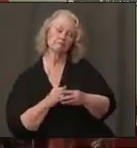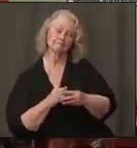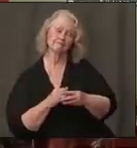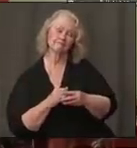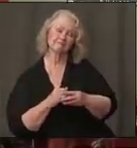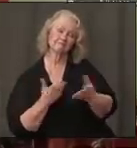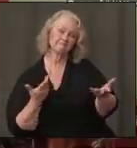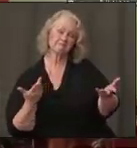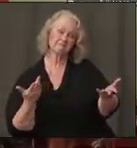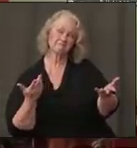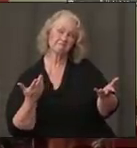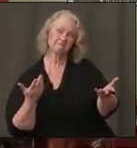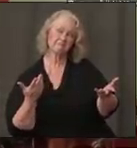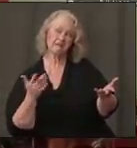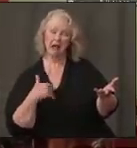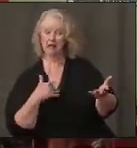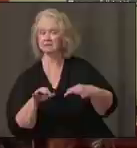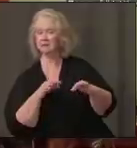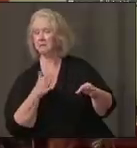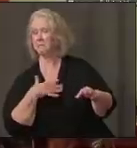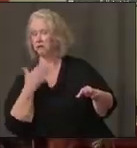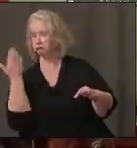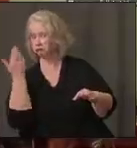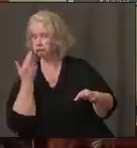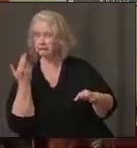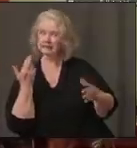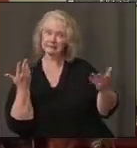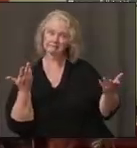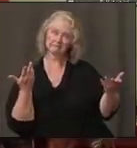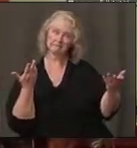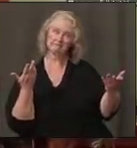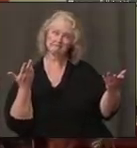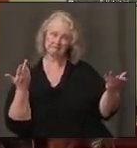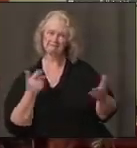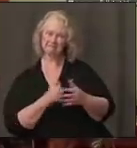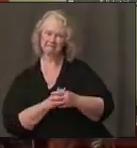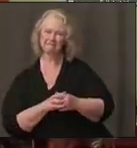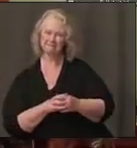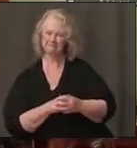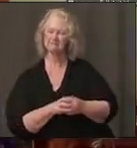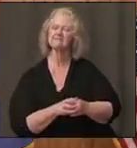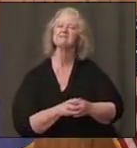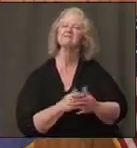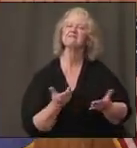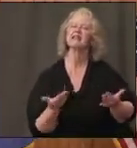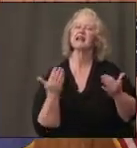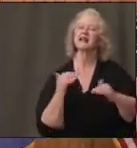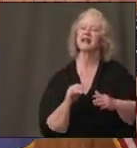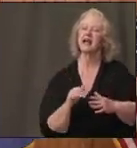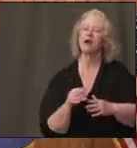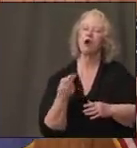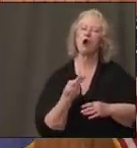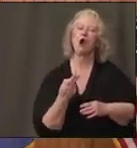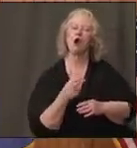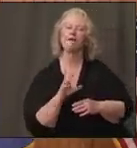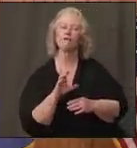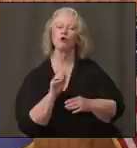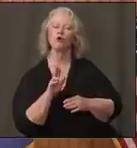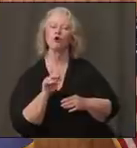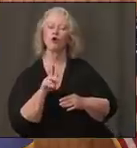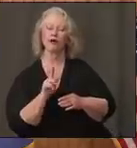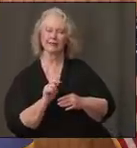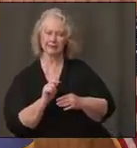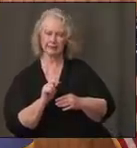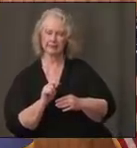I gave them the rationale and what I thought was the balance sheet. Thank you. We will move along next to the Hartford Current, and a reminder